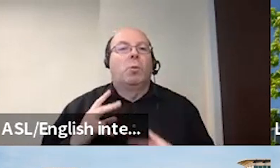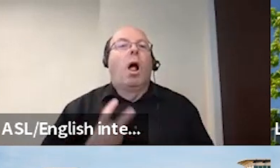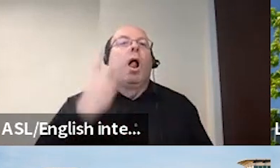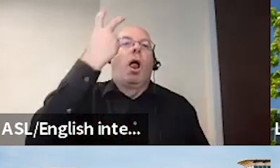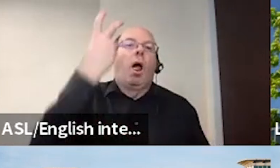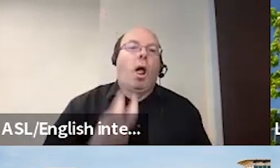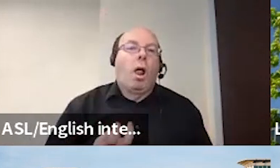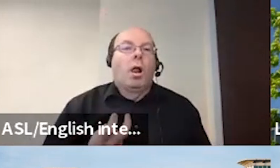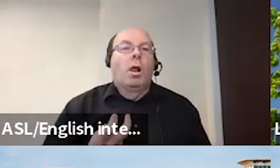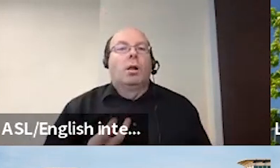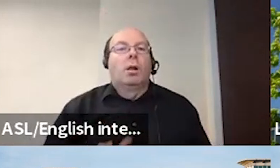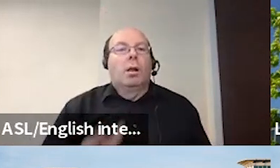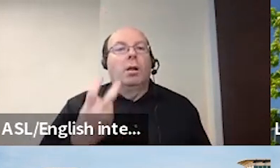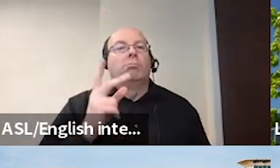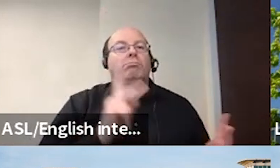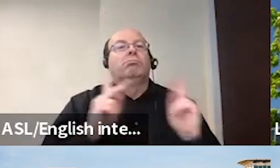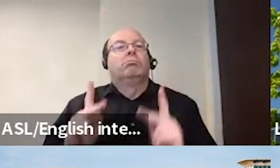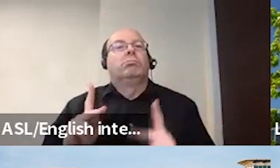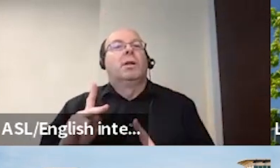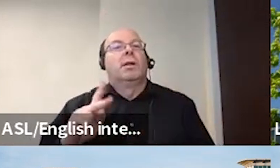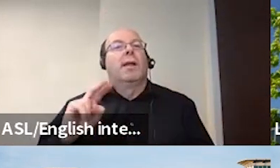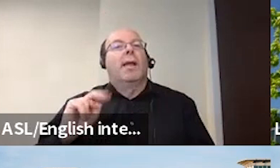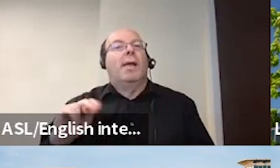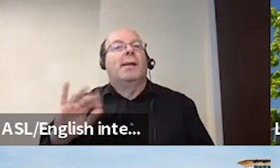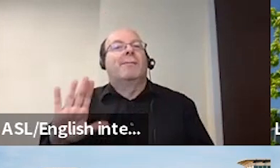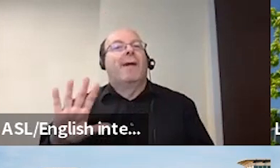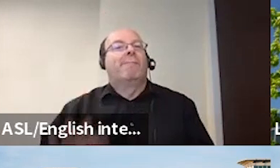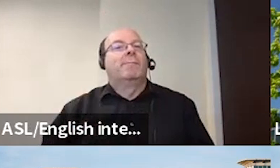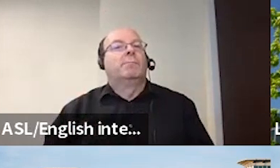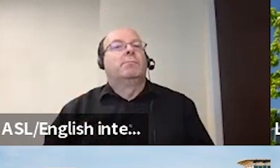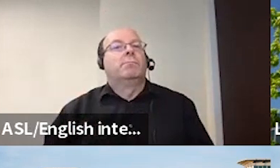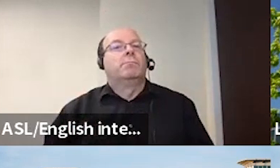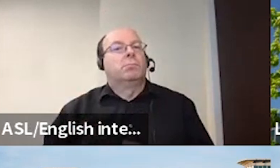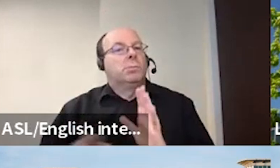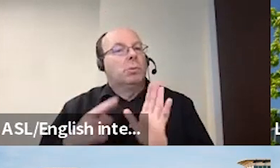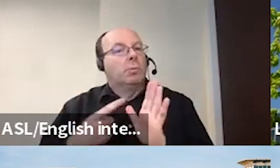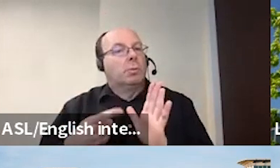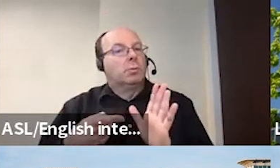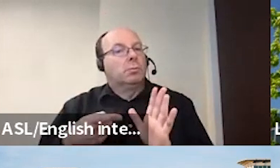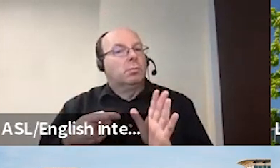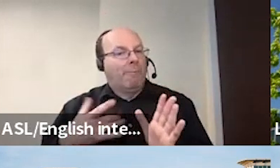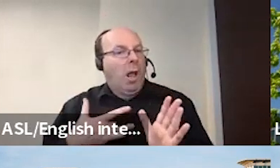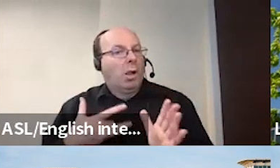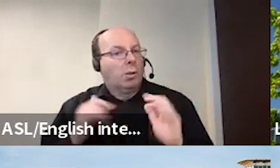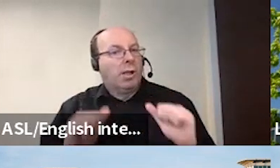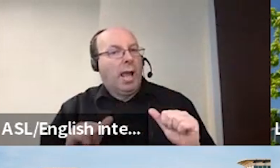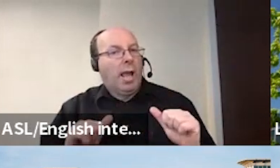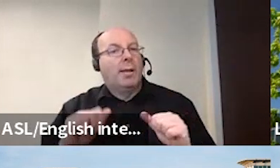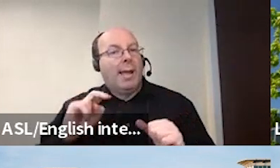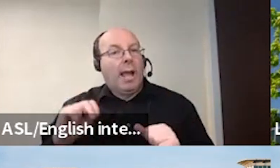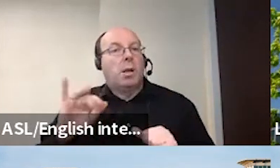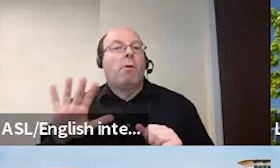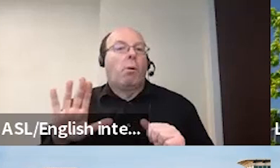example, as a classic N95. So I think you can protect yourself certainly by using N95s. They